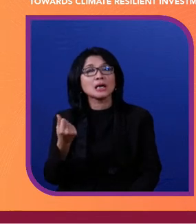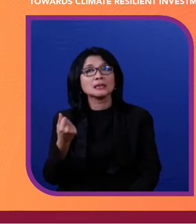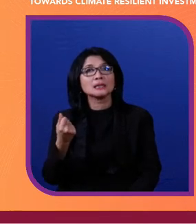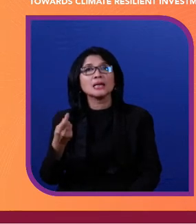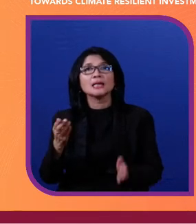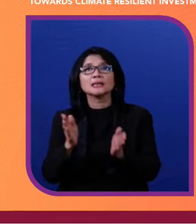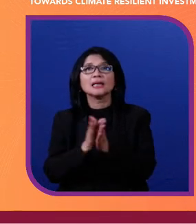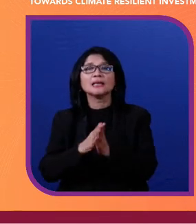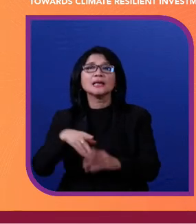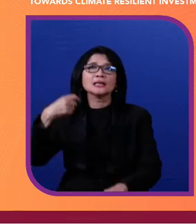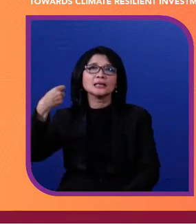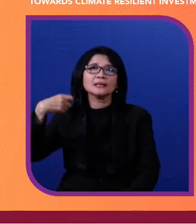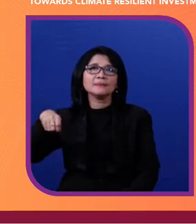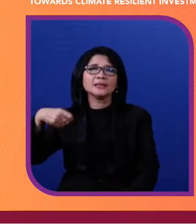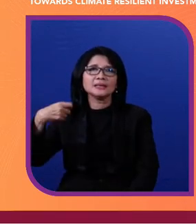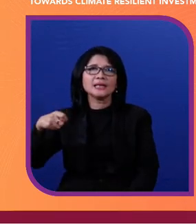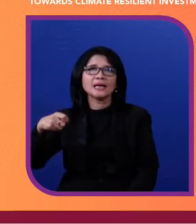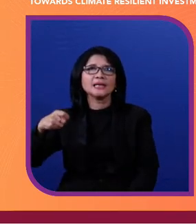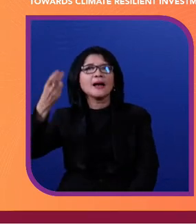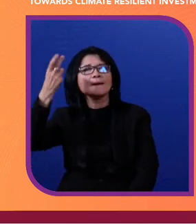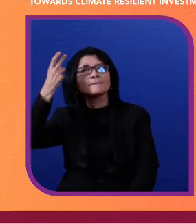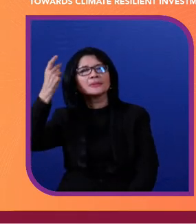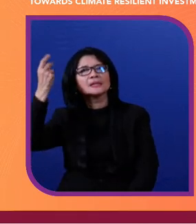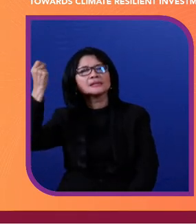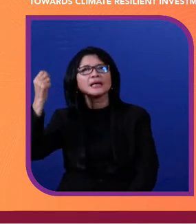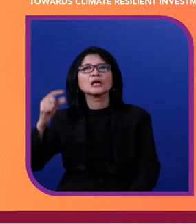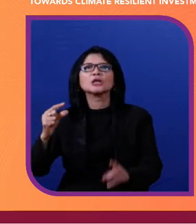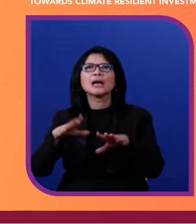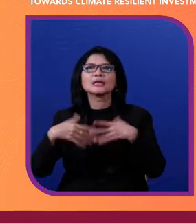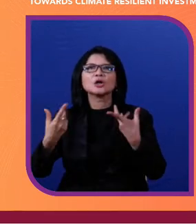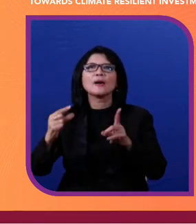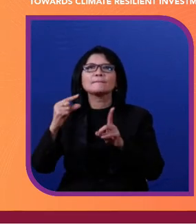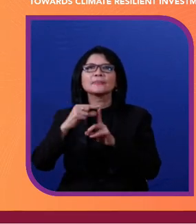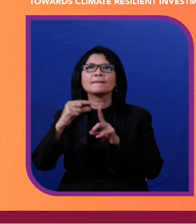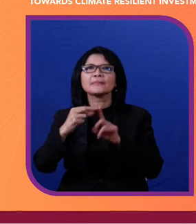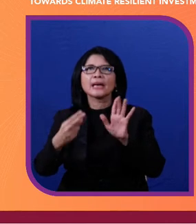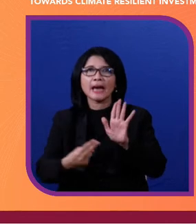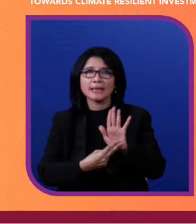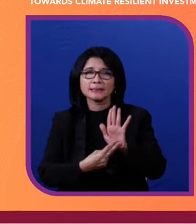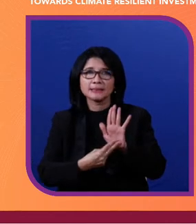nasional printing agency It's your wife